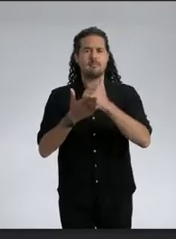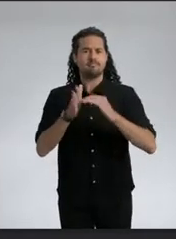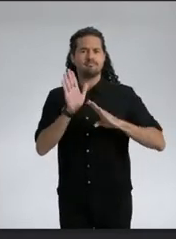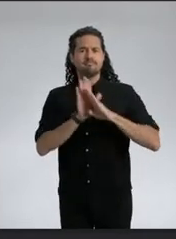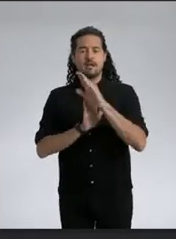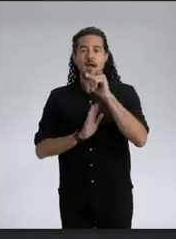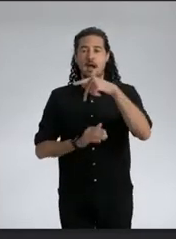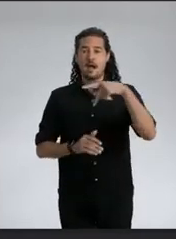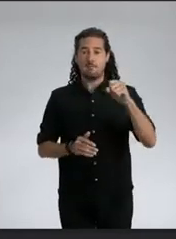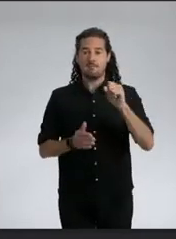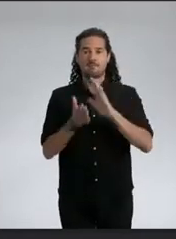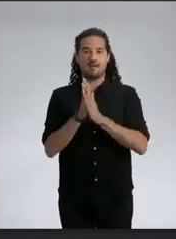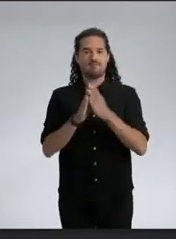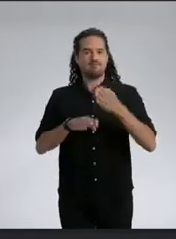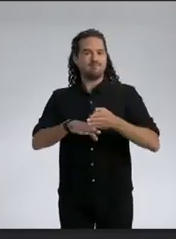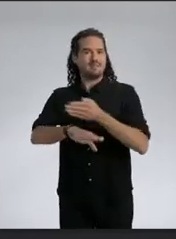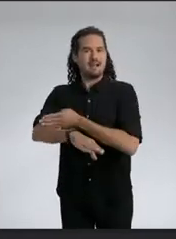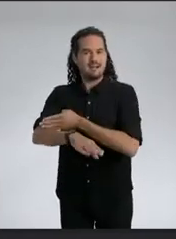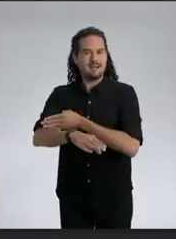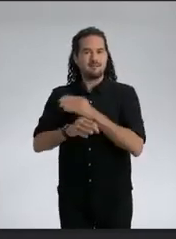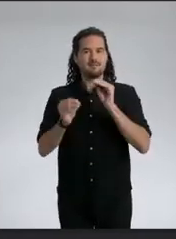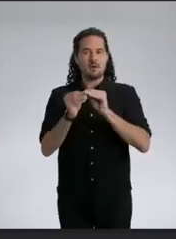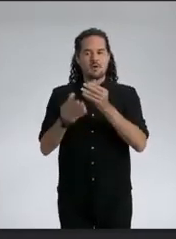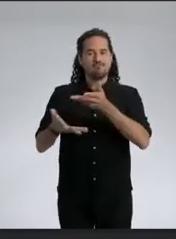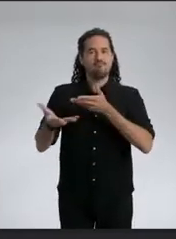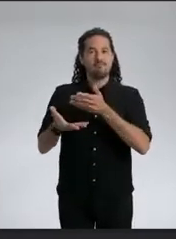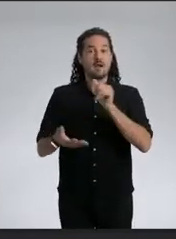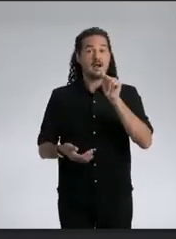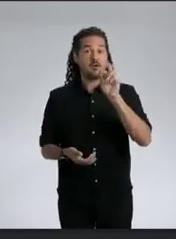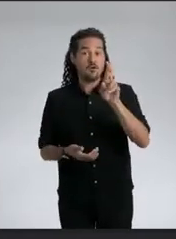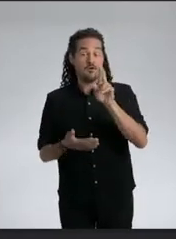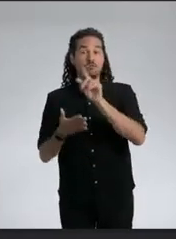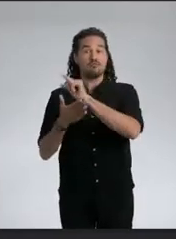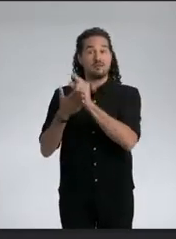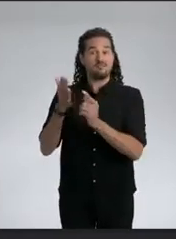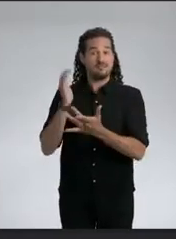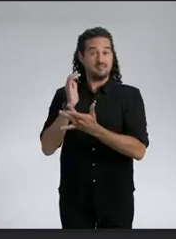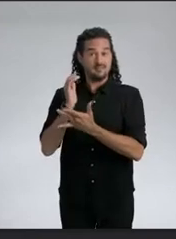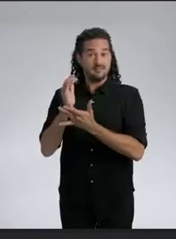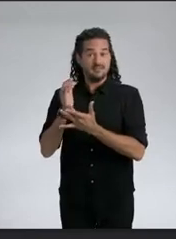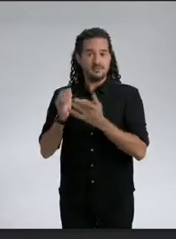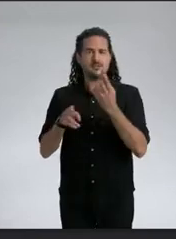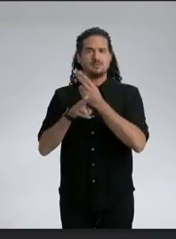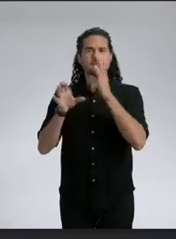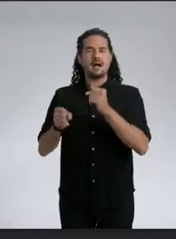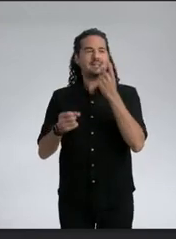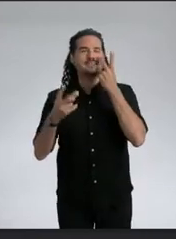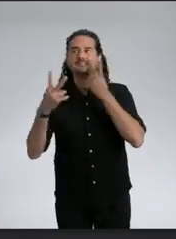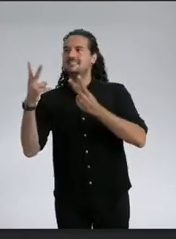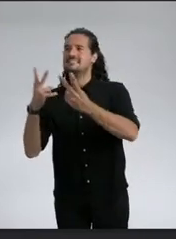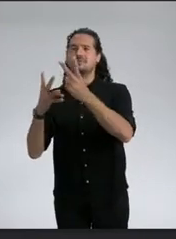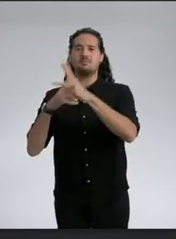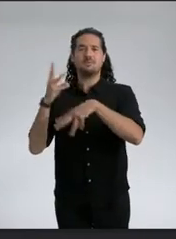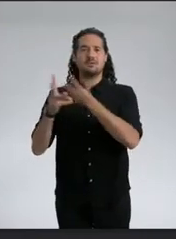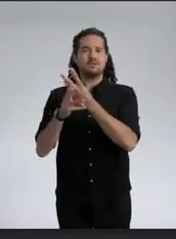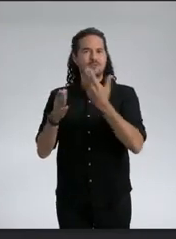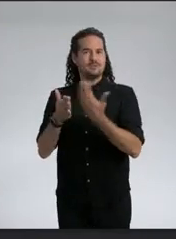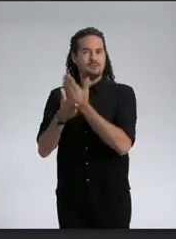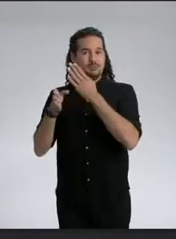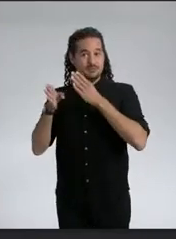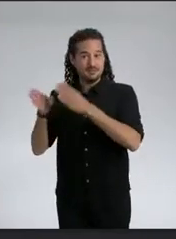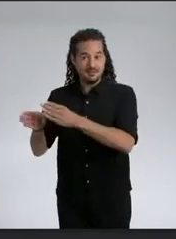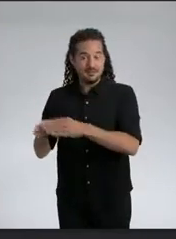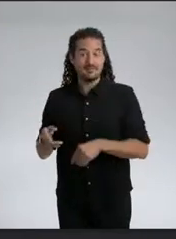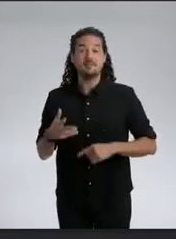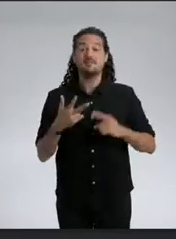with augmented reality and our graphics technologies, for users to see the world in new ways. Finally, with new features